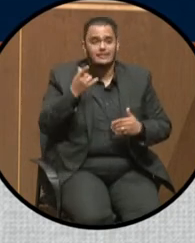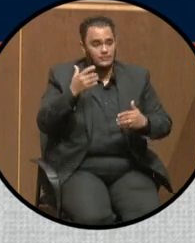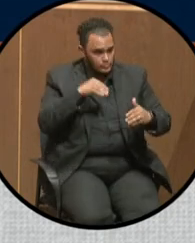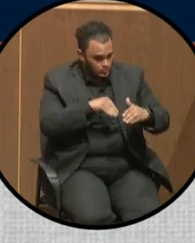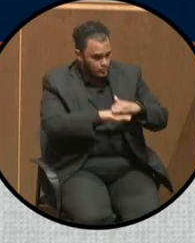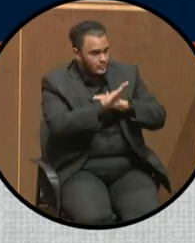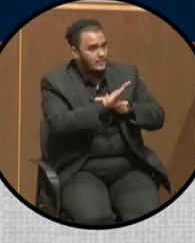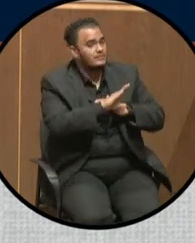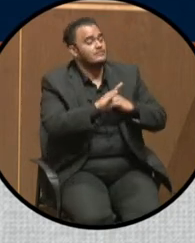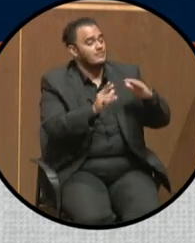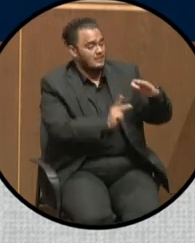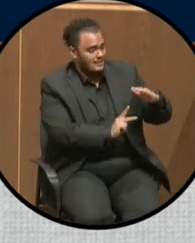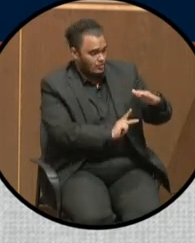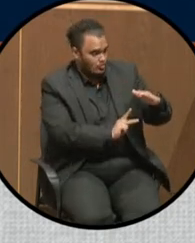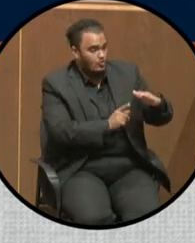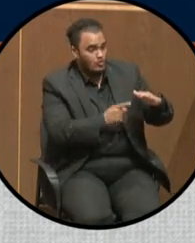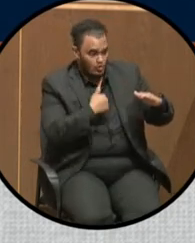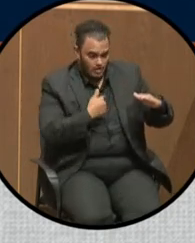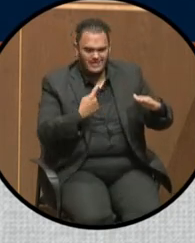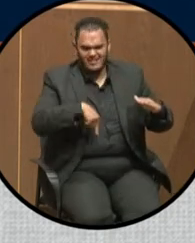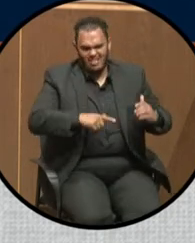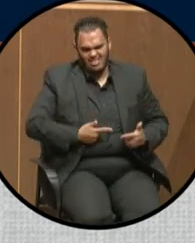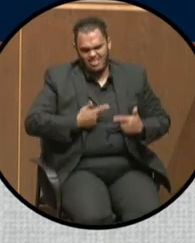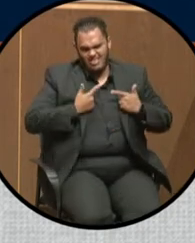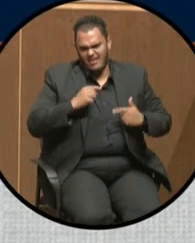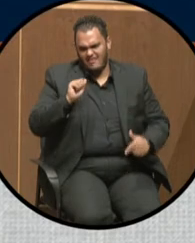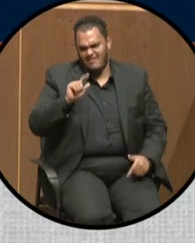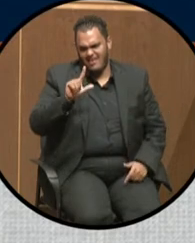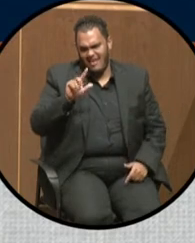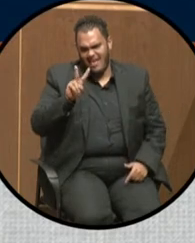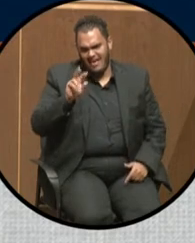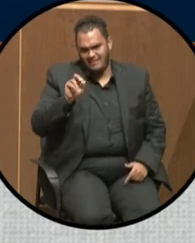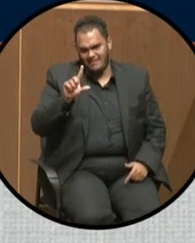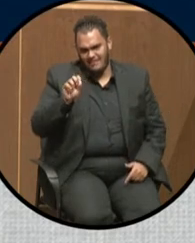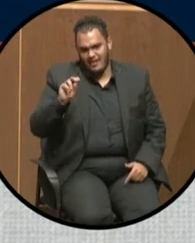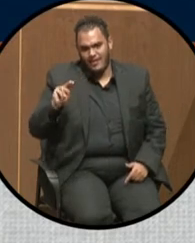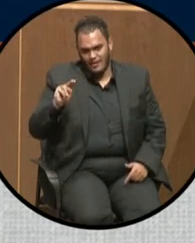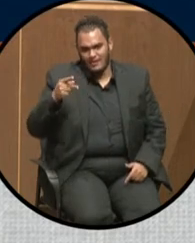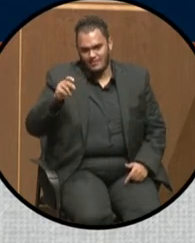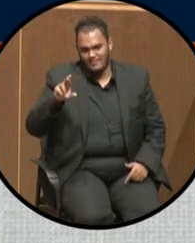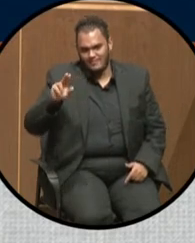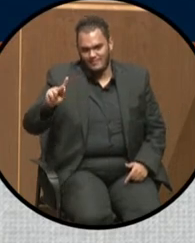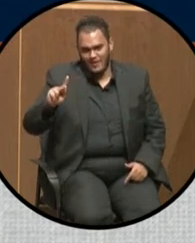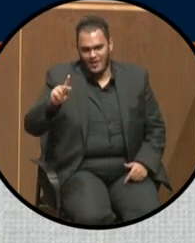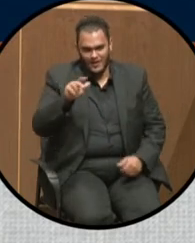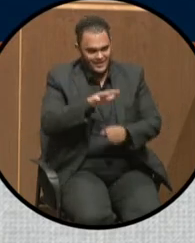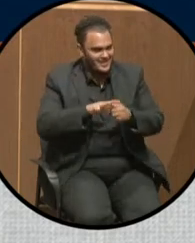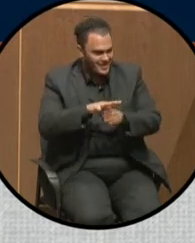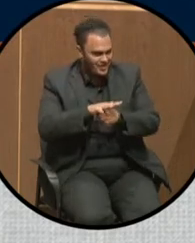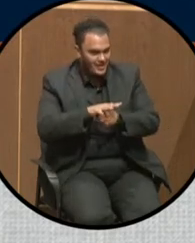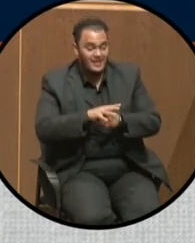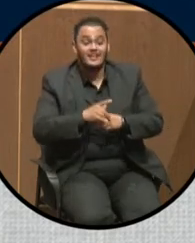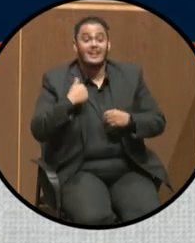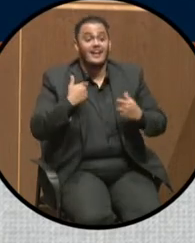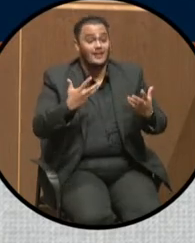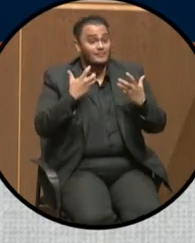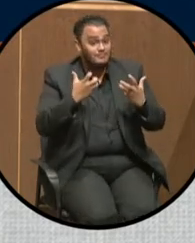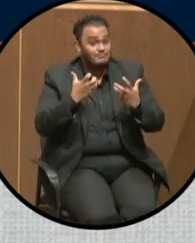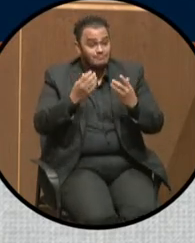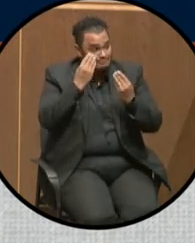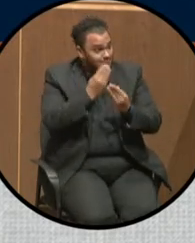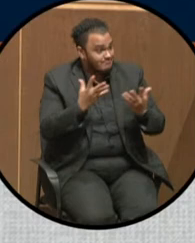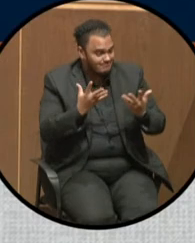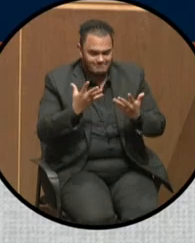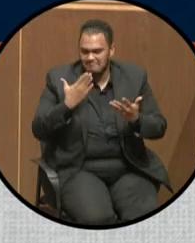third grade, and we live in the Avalon Park area. I wanted to call in and thank the majority of you for supporting the masks optional